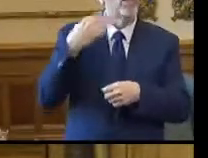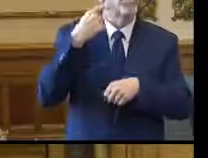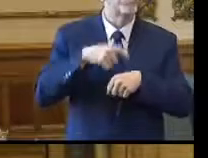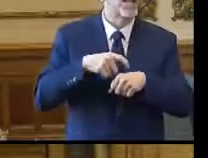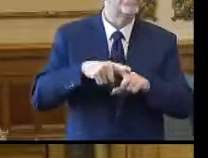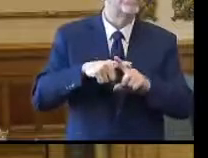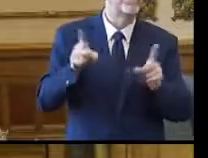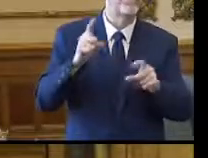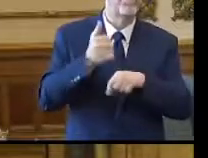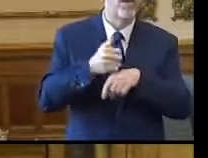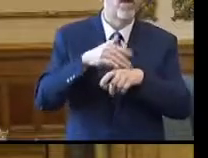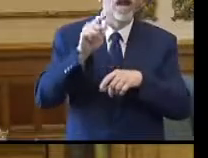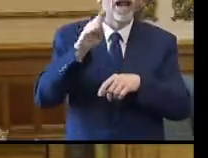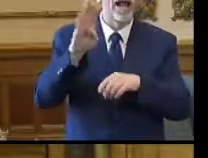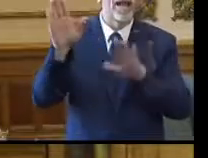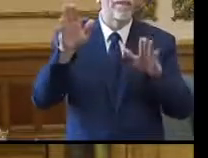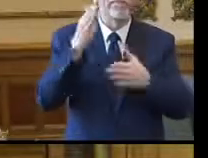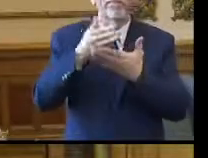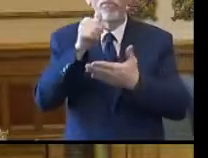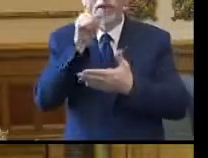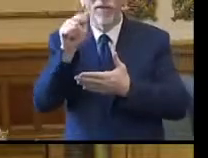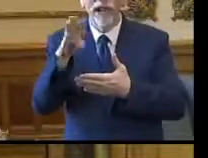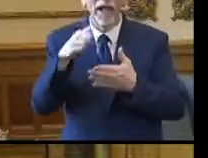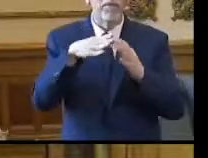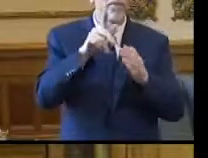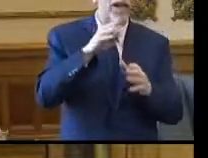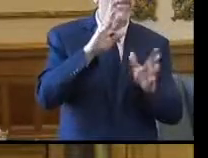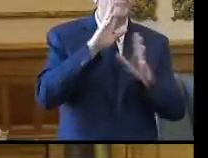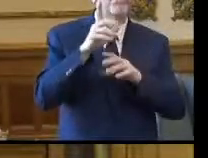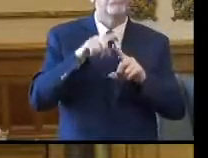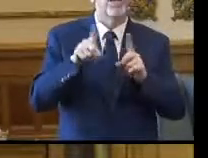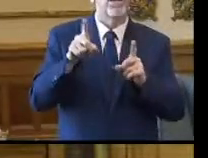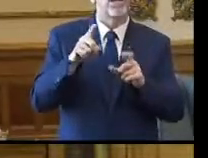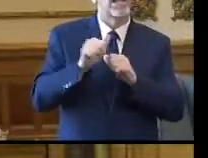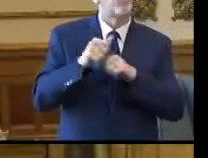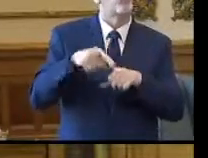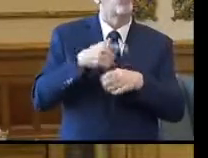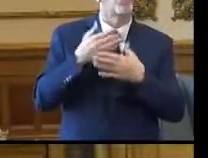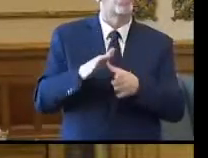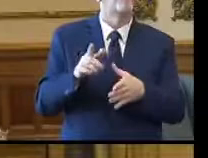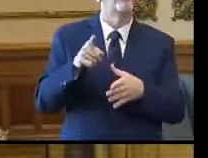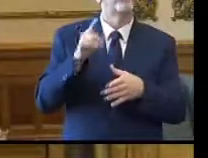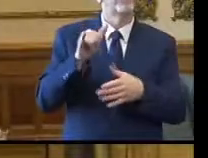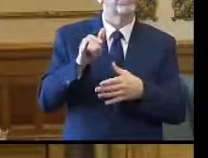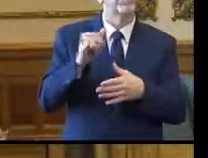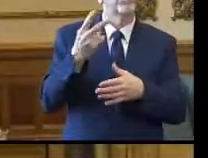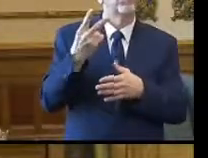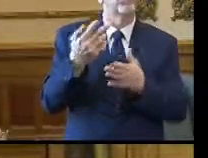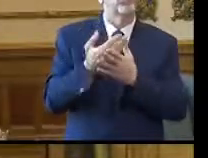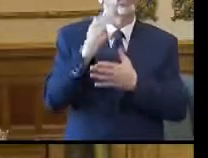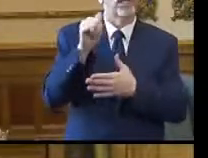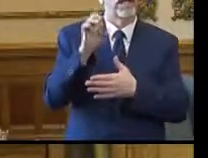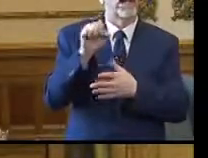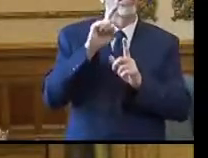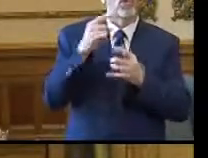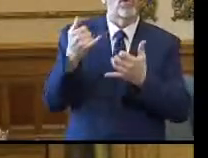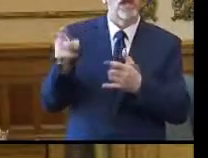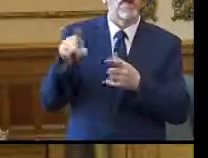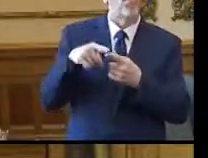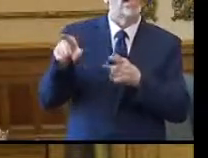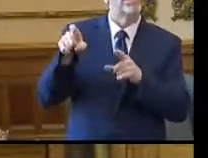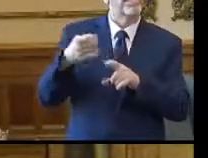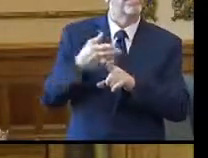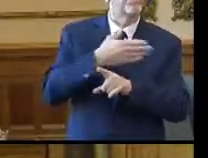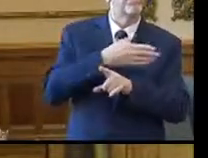different based on the lab, private, or what have you, but how long, on average, would you say those 2 new cases that were reported today were tested